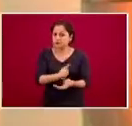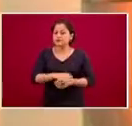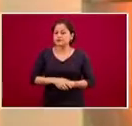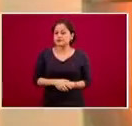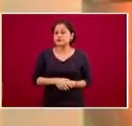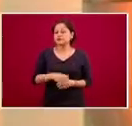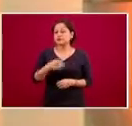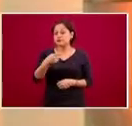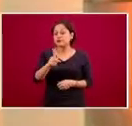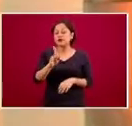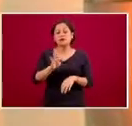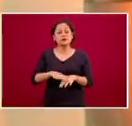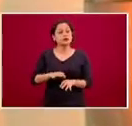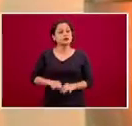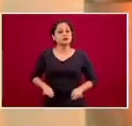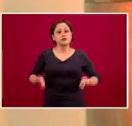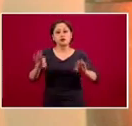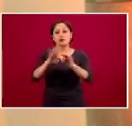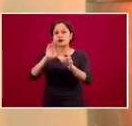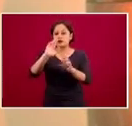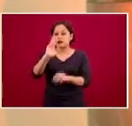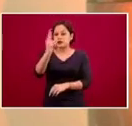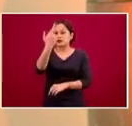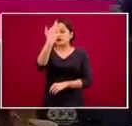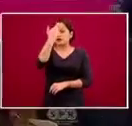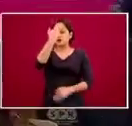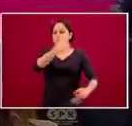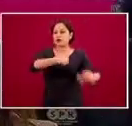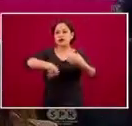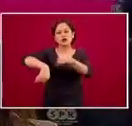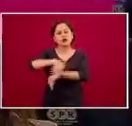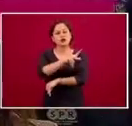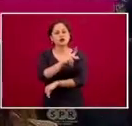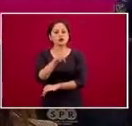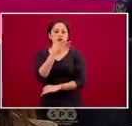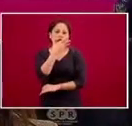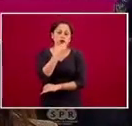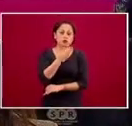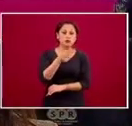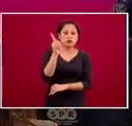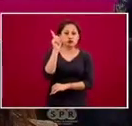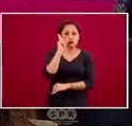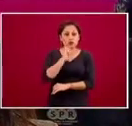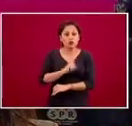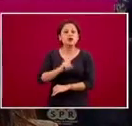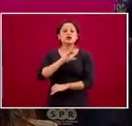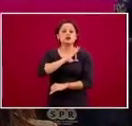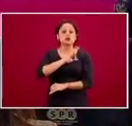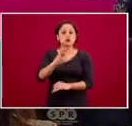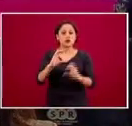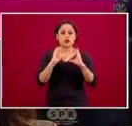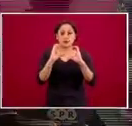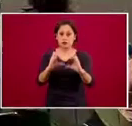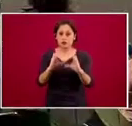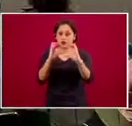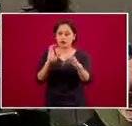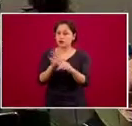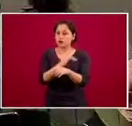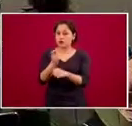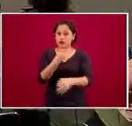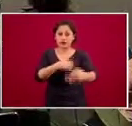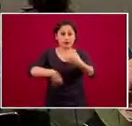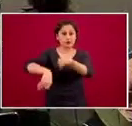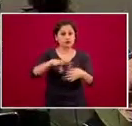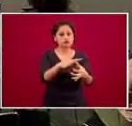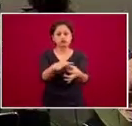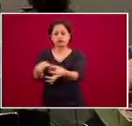support online and through phone assistance. So let's remind everyone that